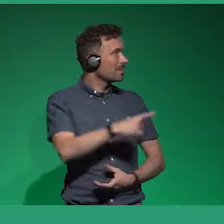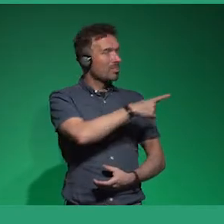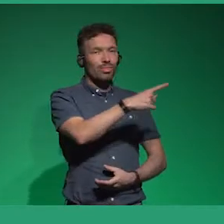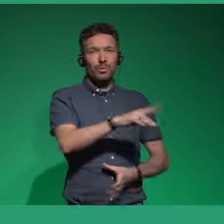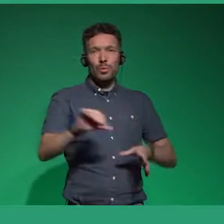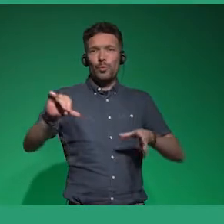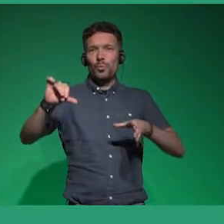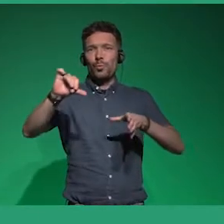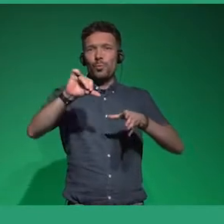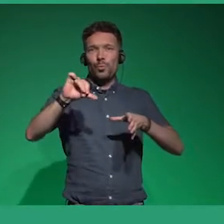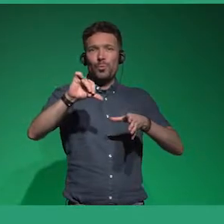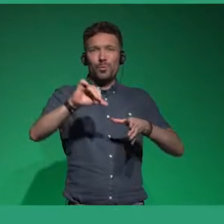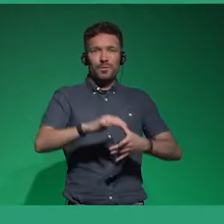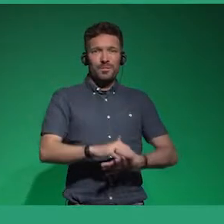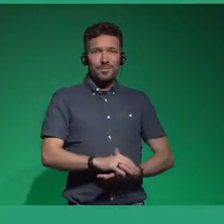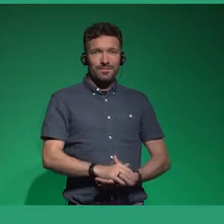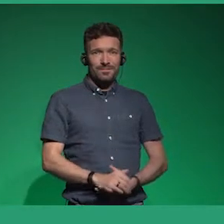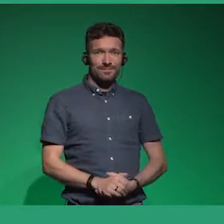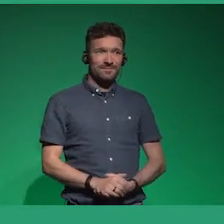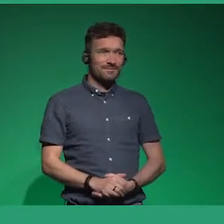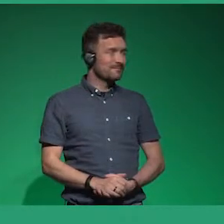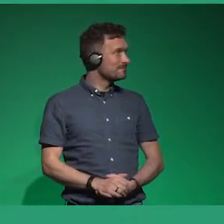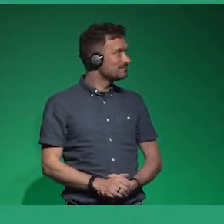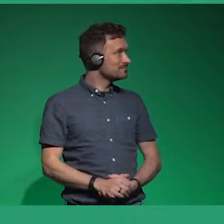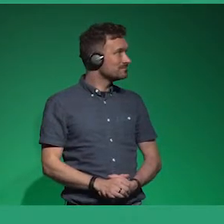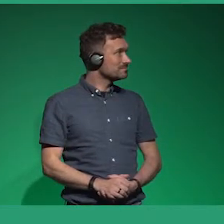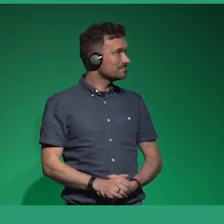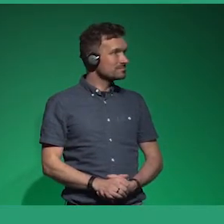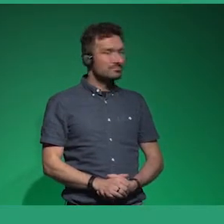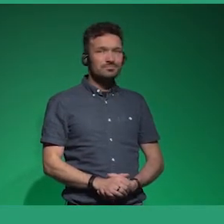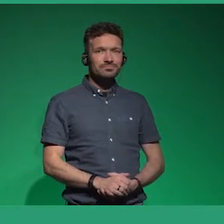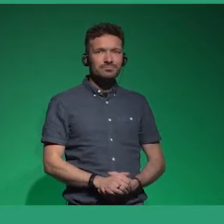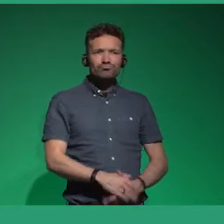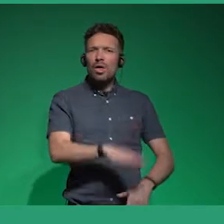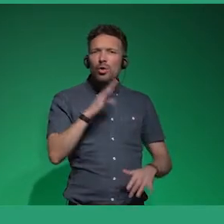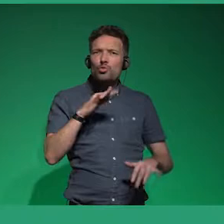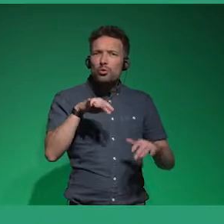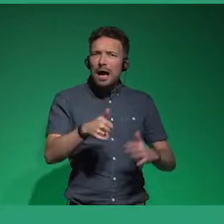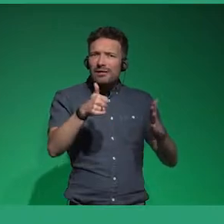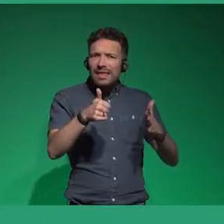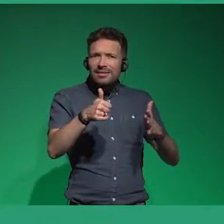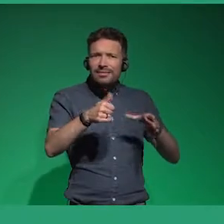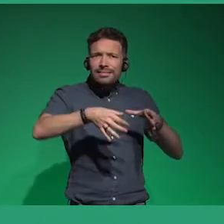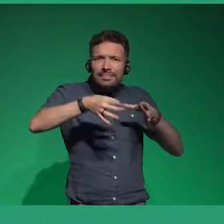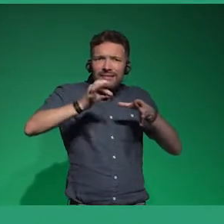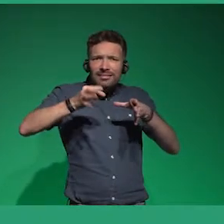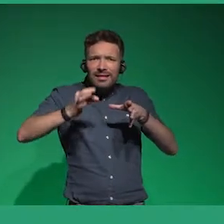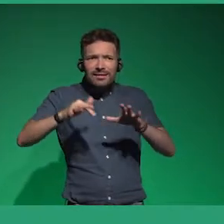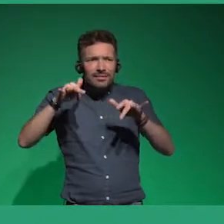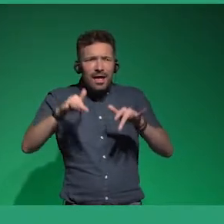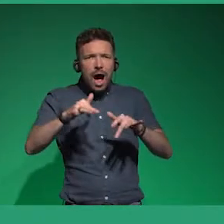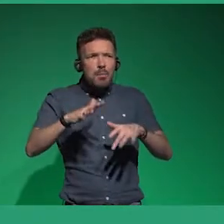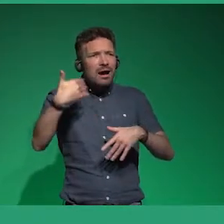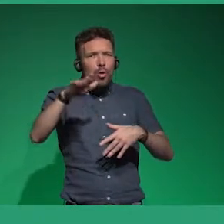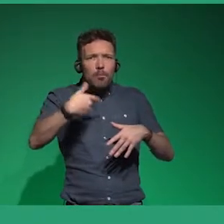There is still 1, 2, 3, 4, 5, 6 left. You want to try, please? Anybody want to try, please?